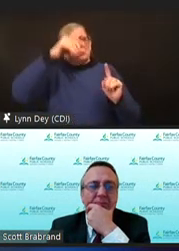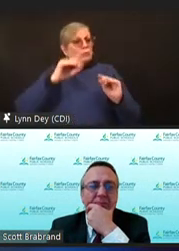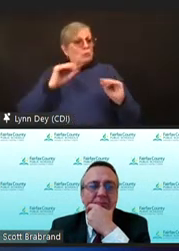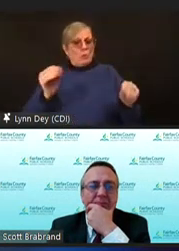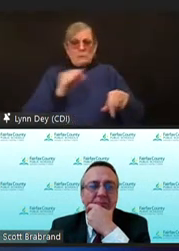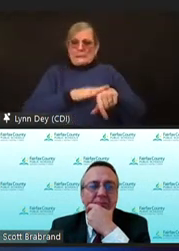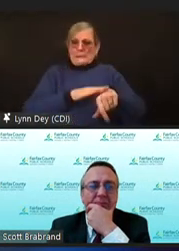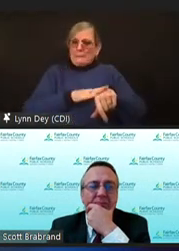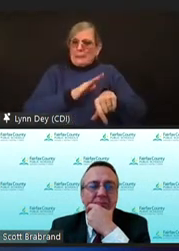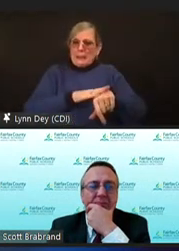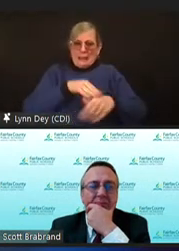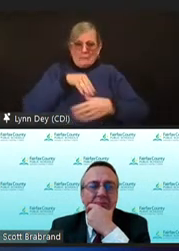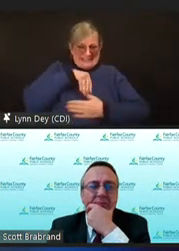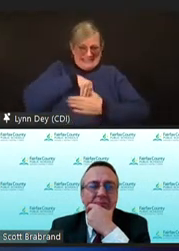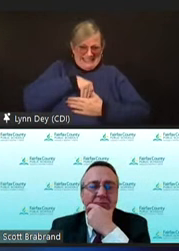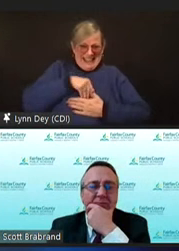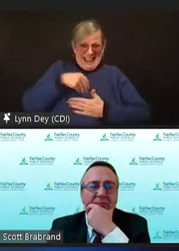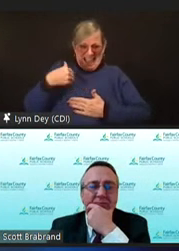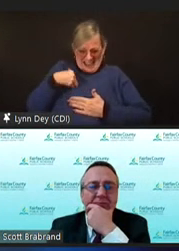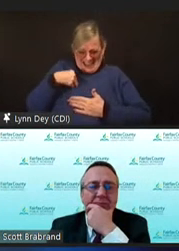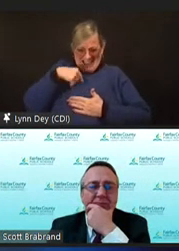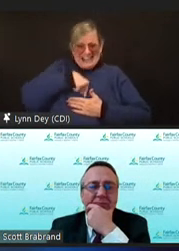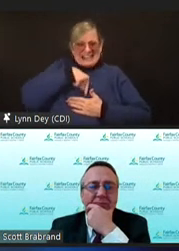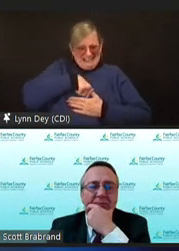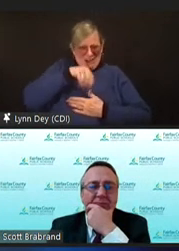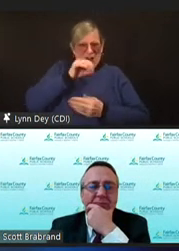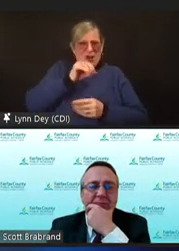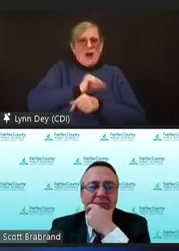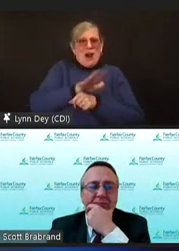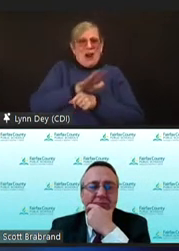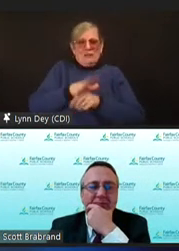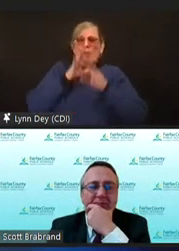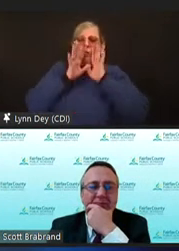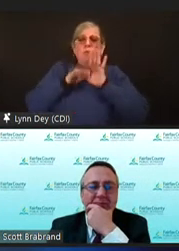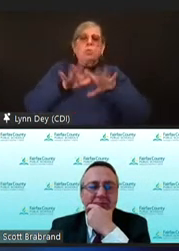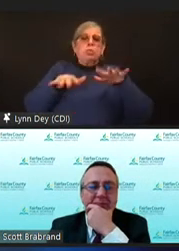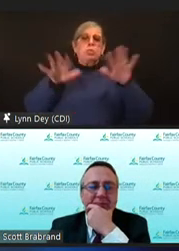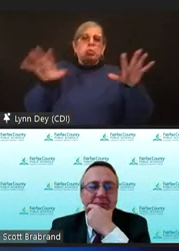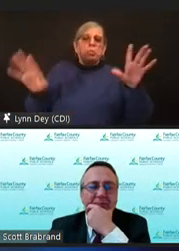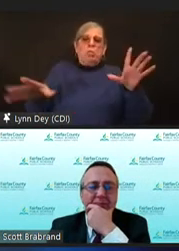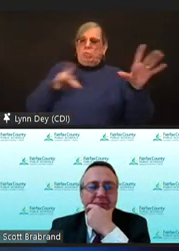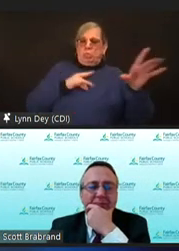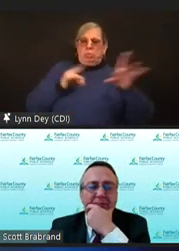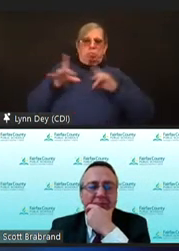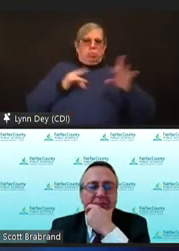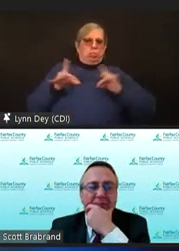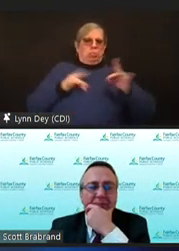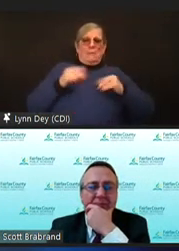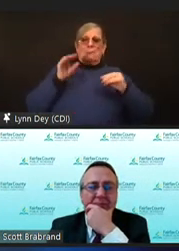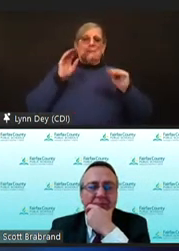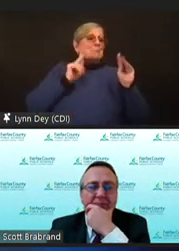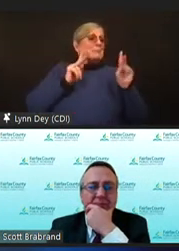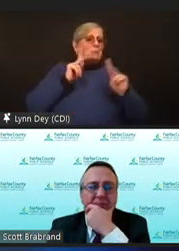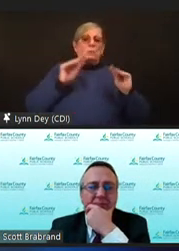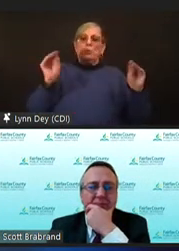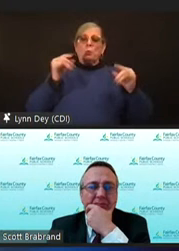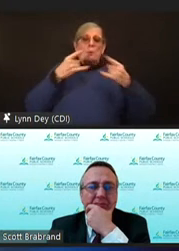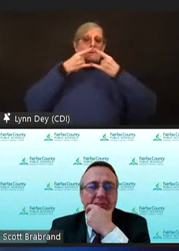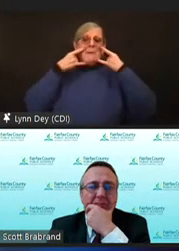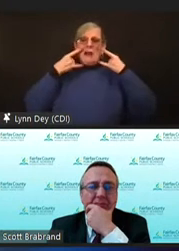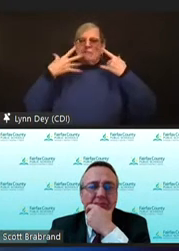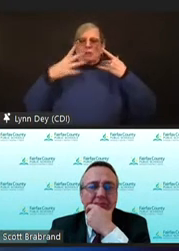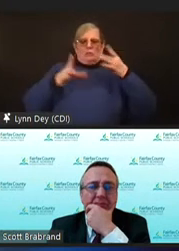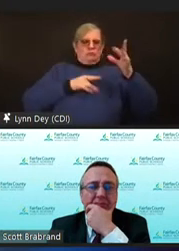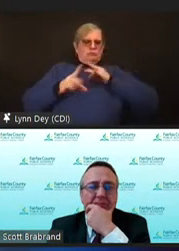virus that might then infect someone else who would go home and infect their family, their grandparents, or anyone